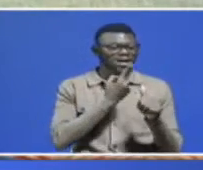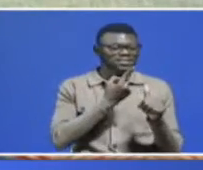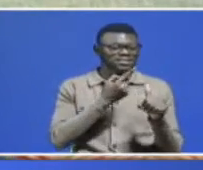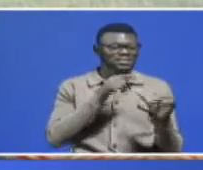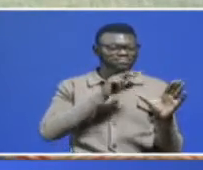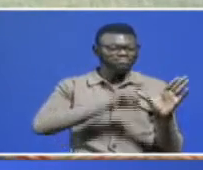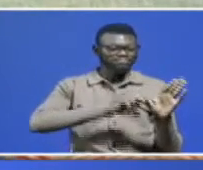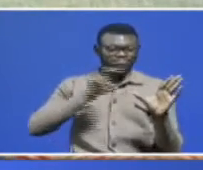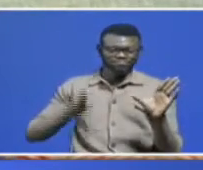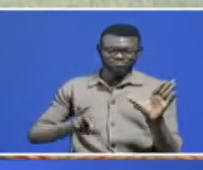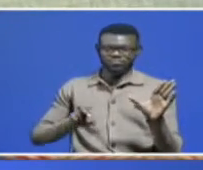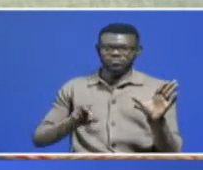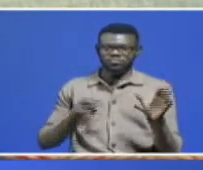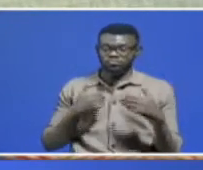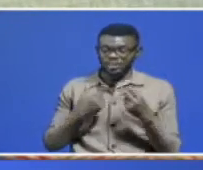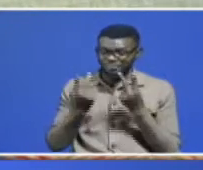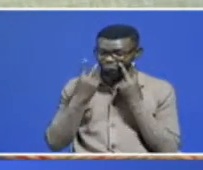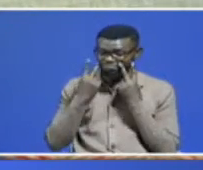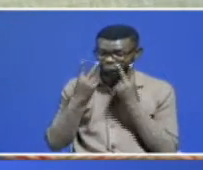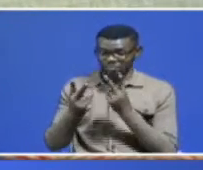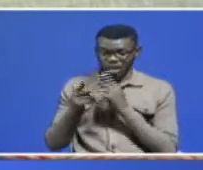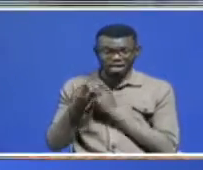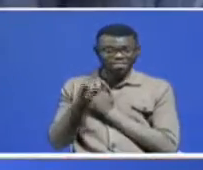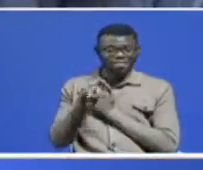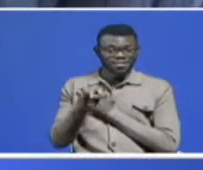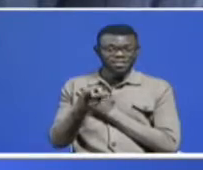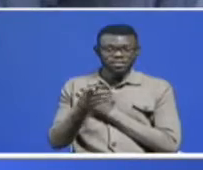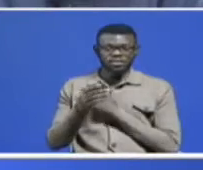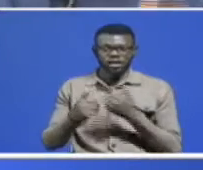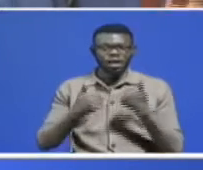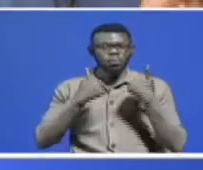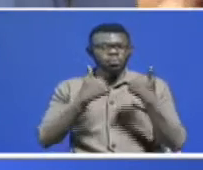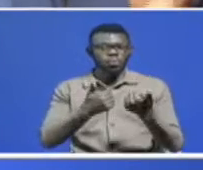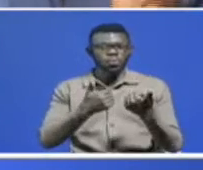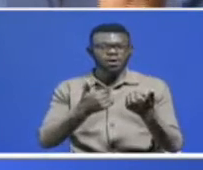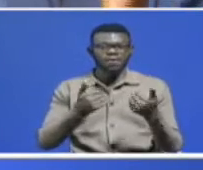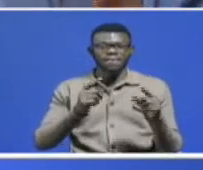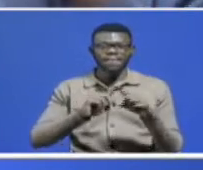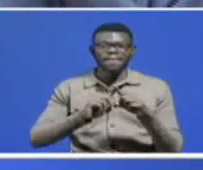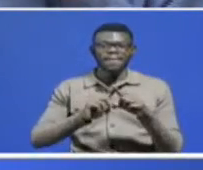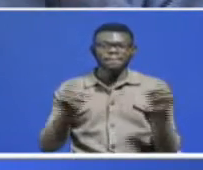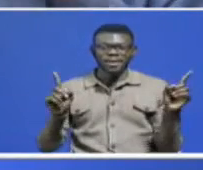me, largely this constitution, but just